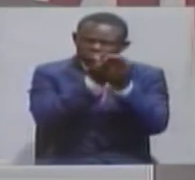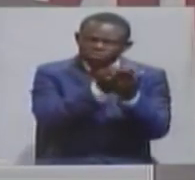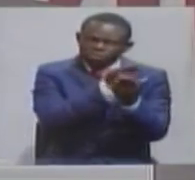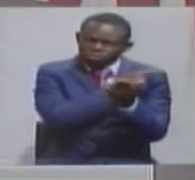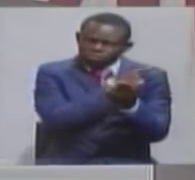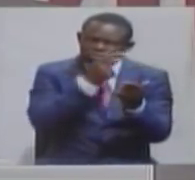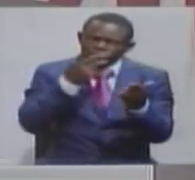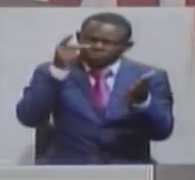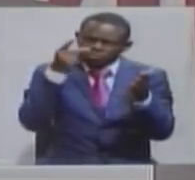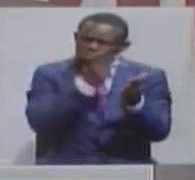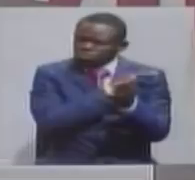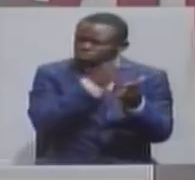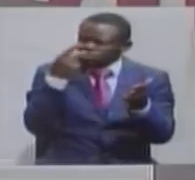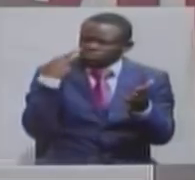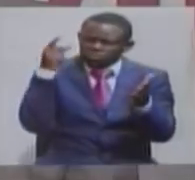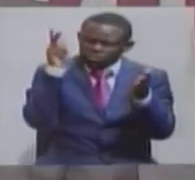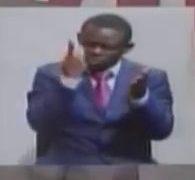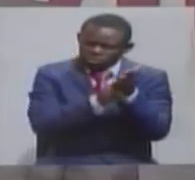constitution?